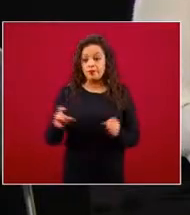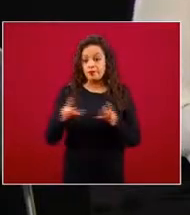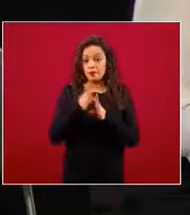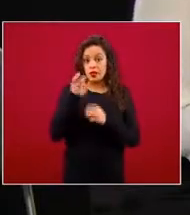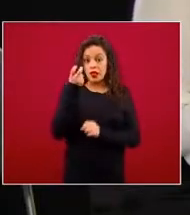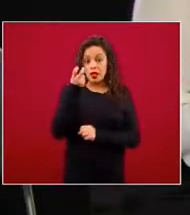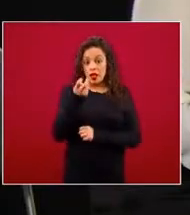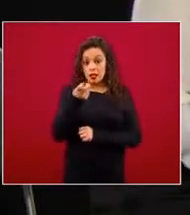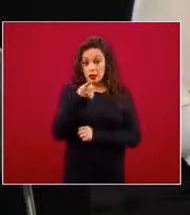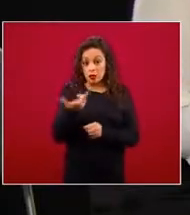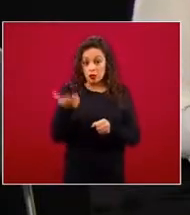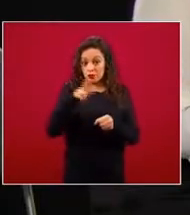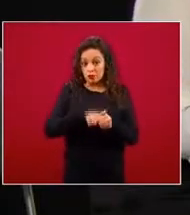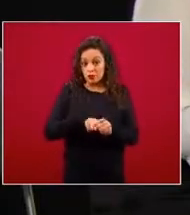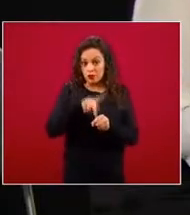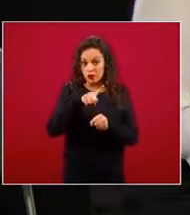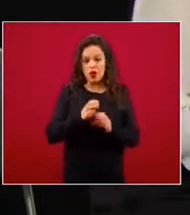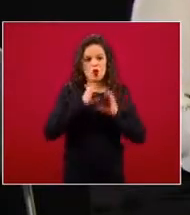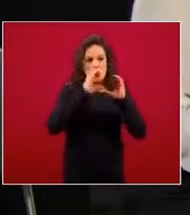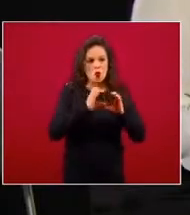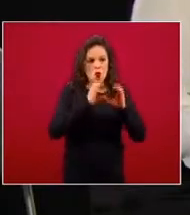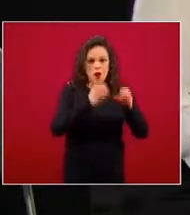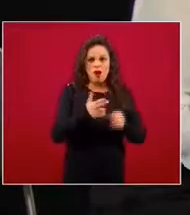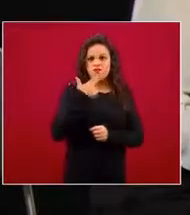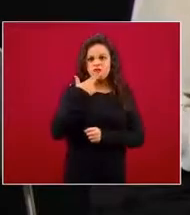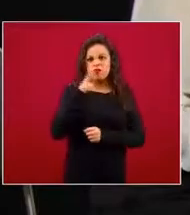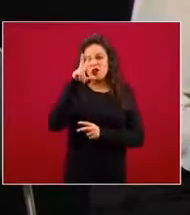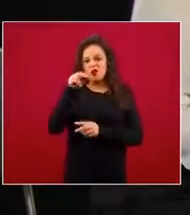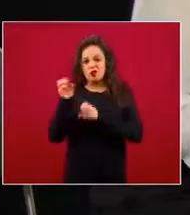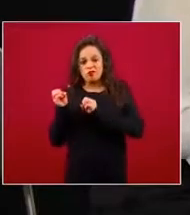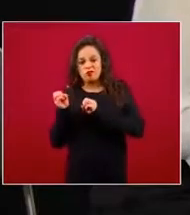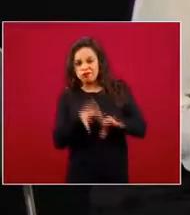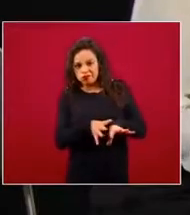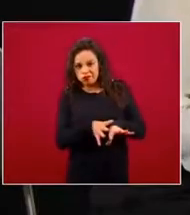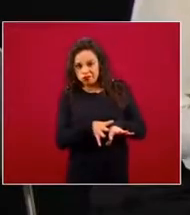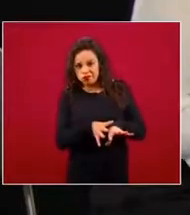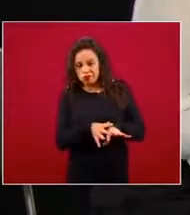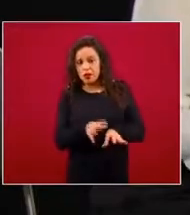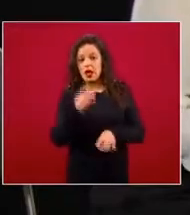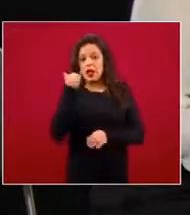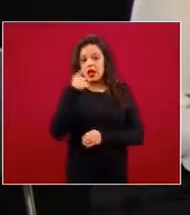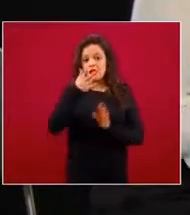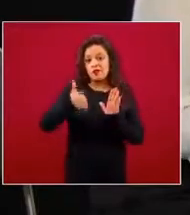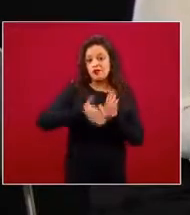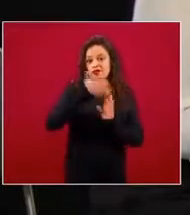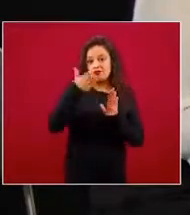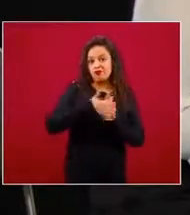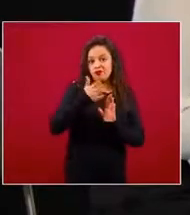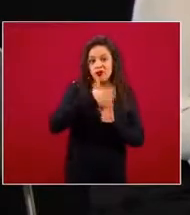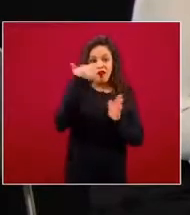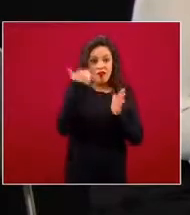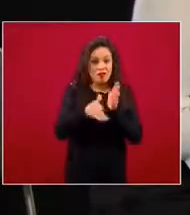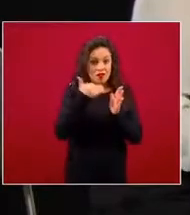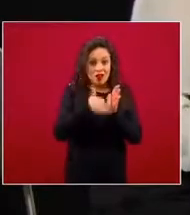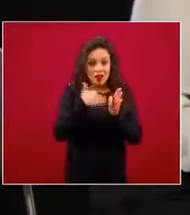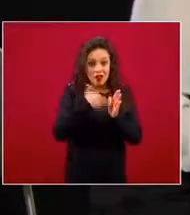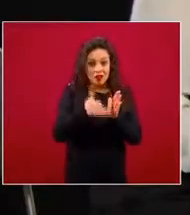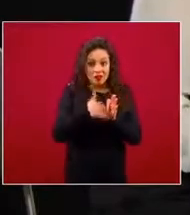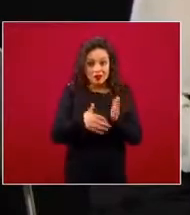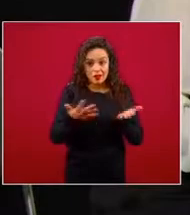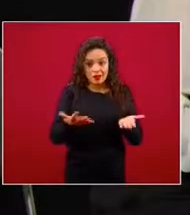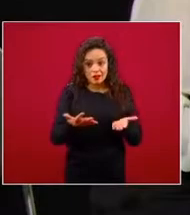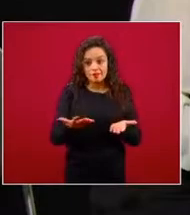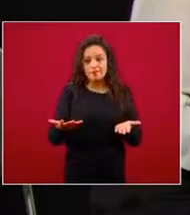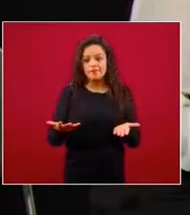abandoned, or even if they were not left incomplete, otherwise we wouldn't be working on them or working